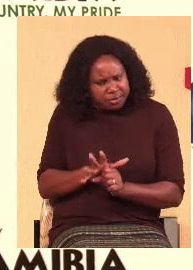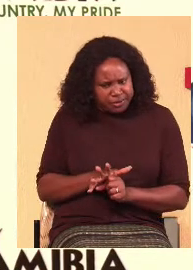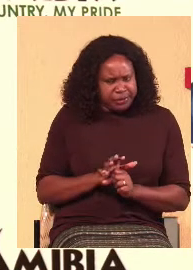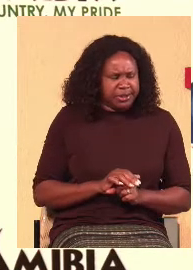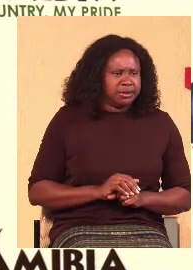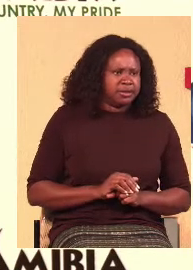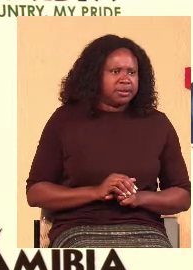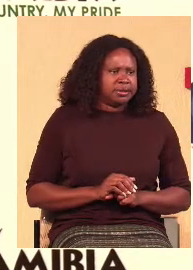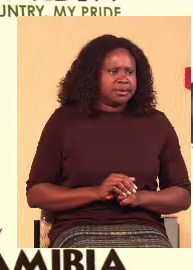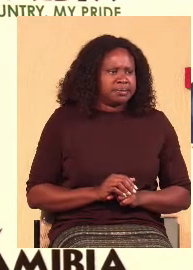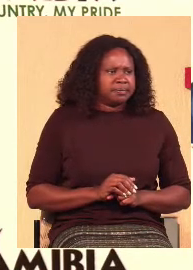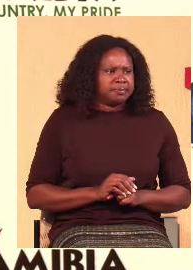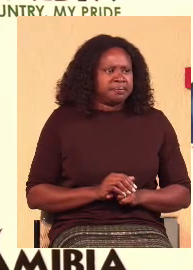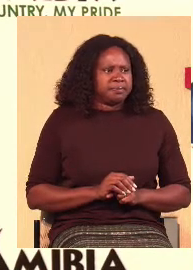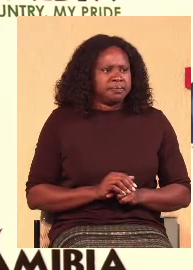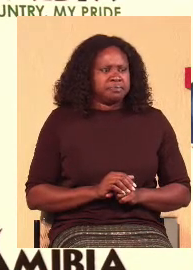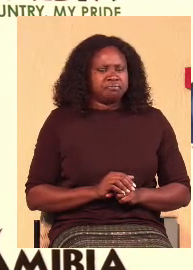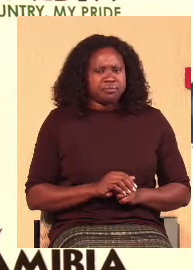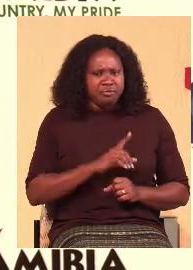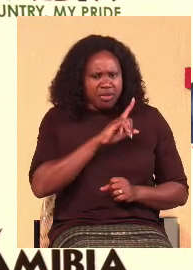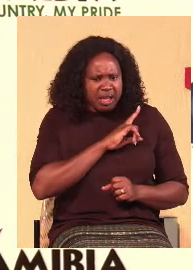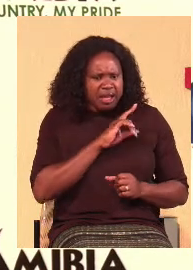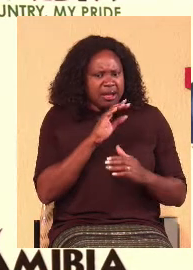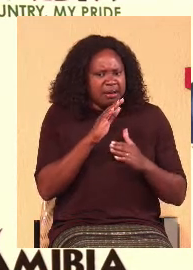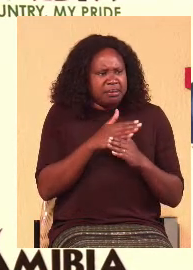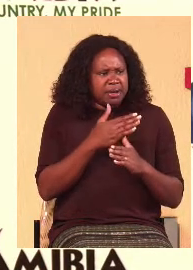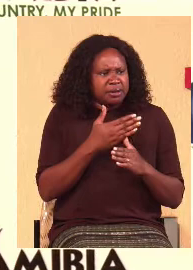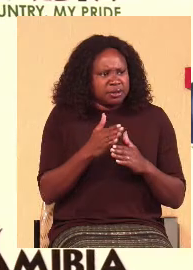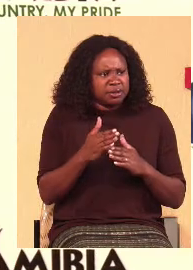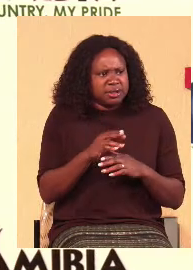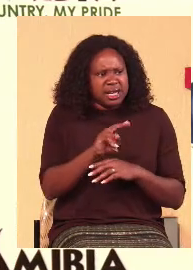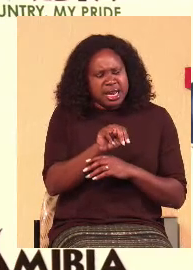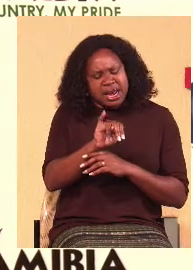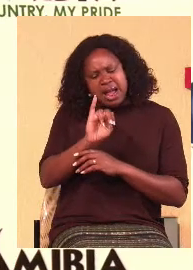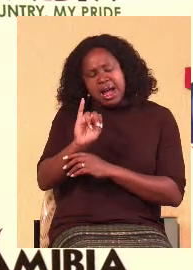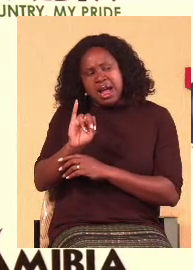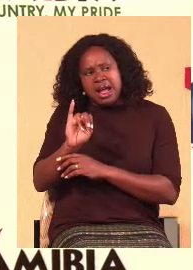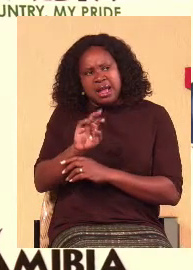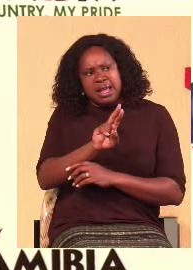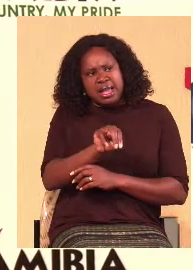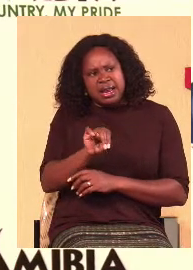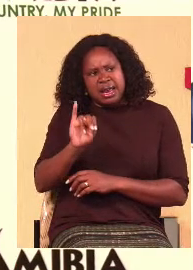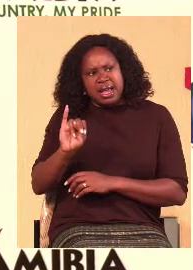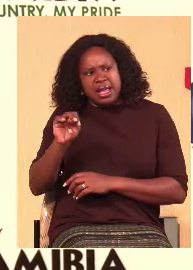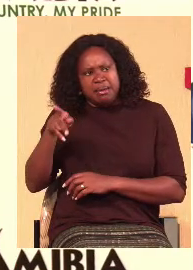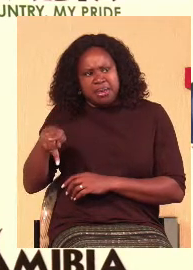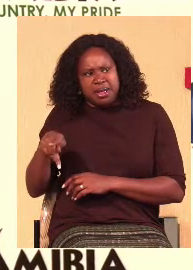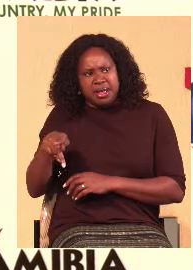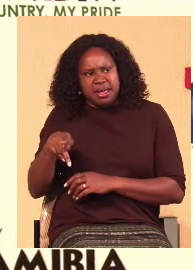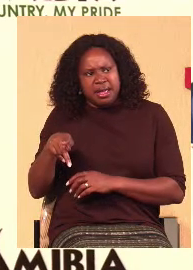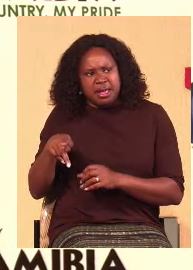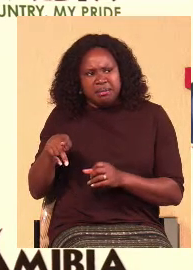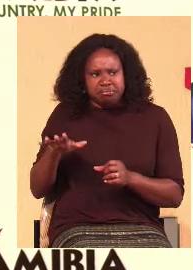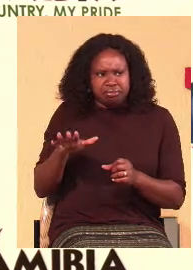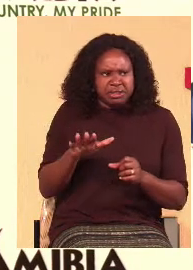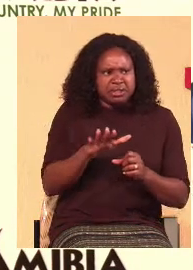COVID-19. This was because by then the NIP did not have much capacity to do